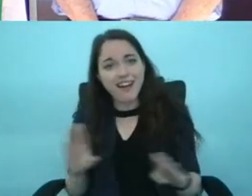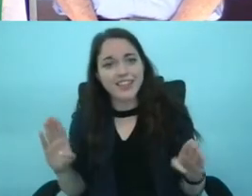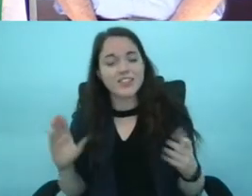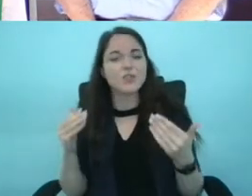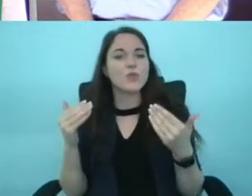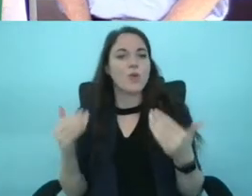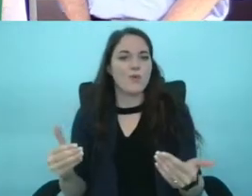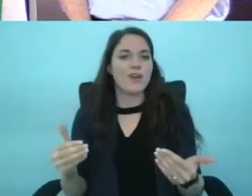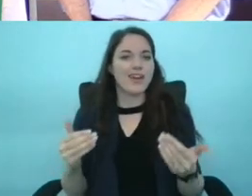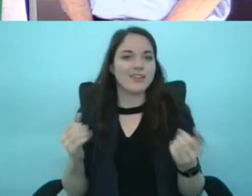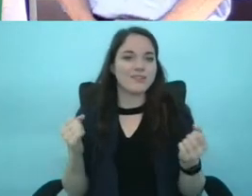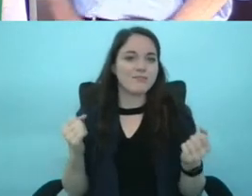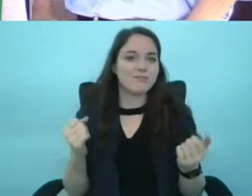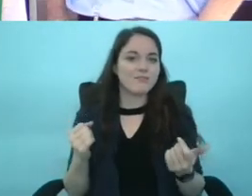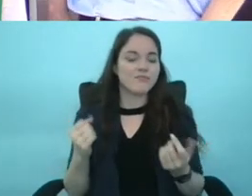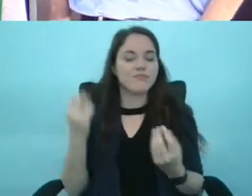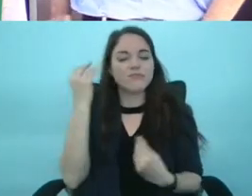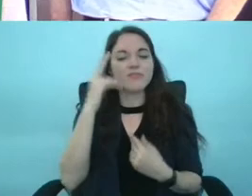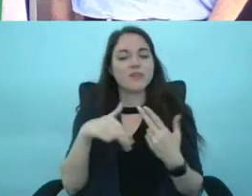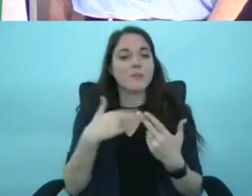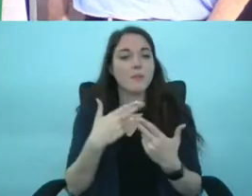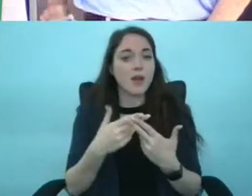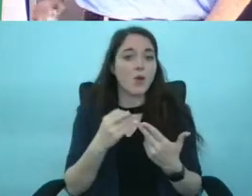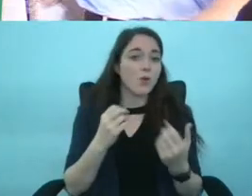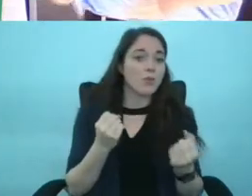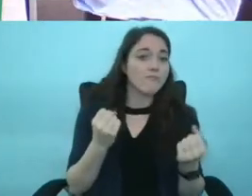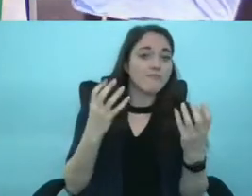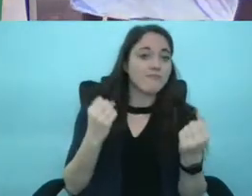Jesus teaches.